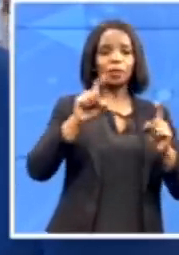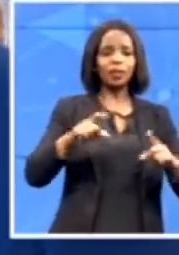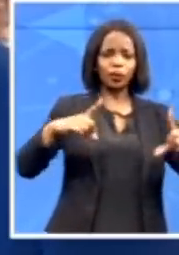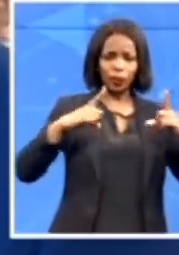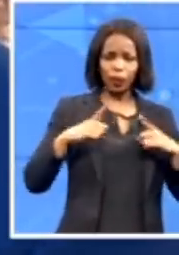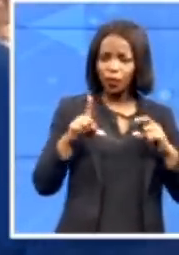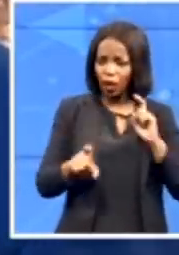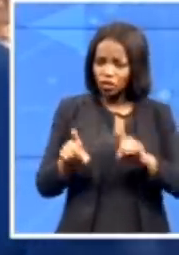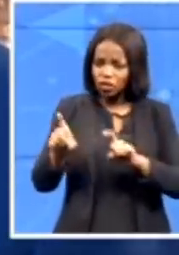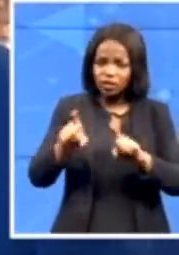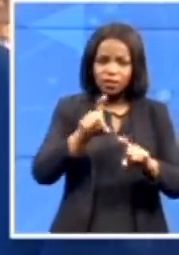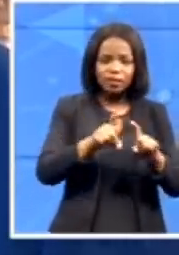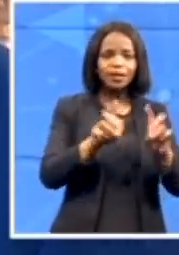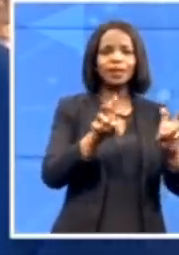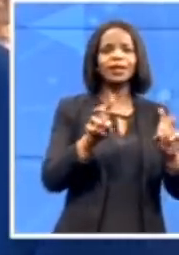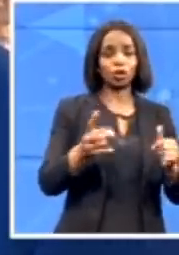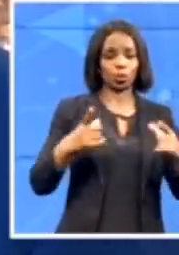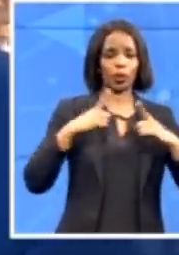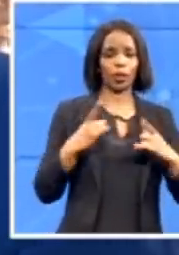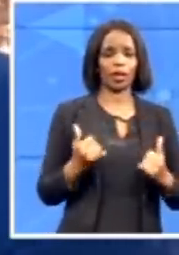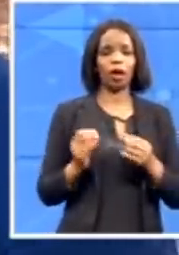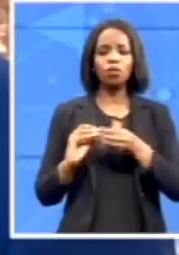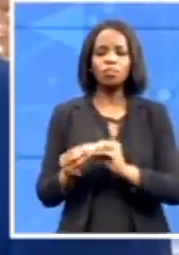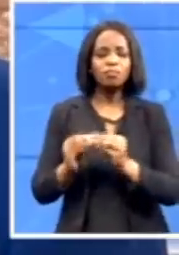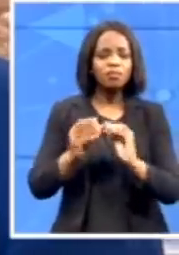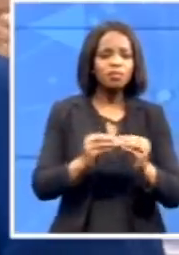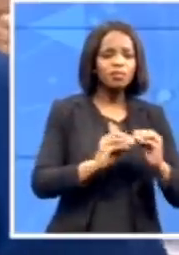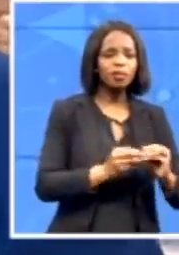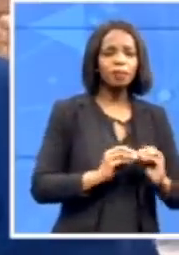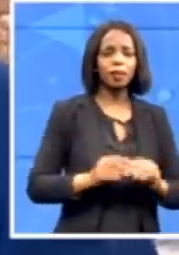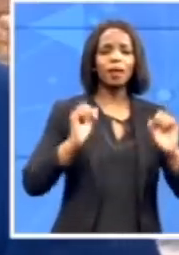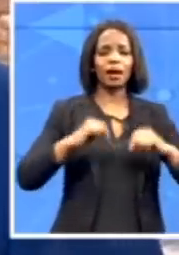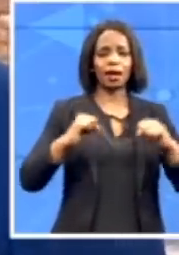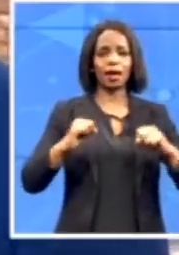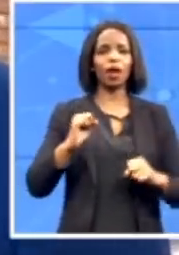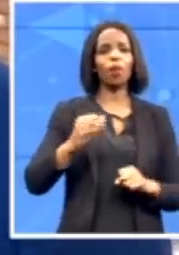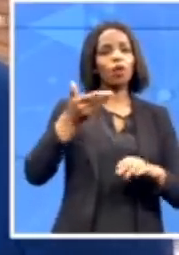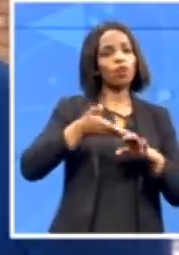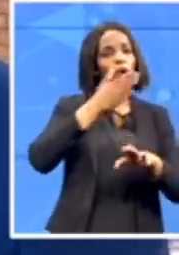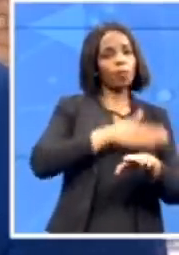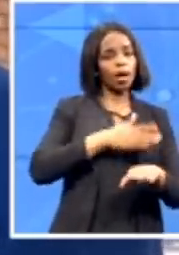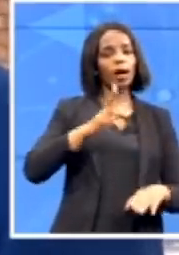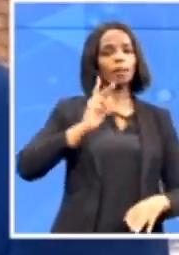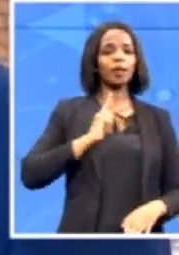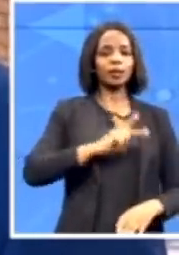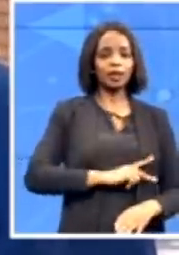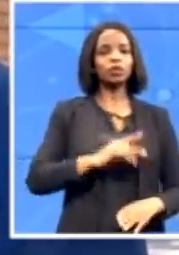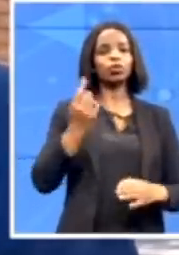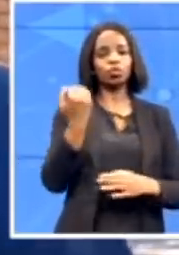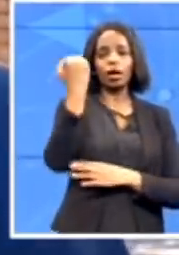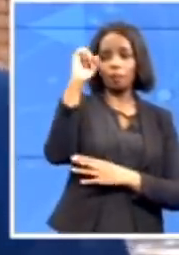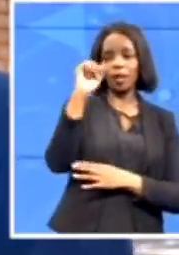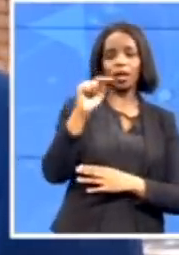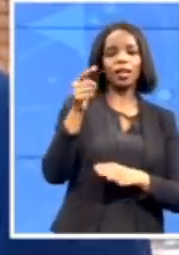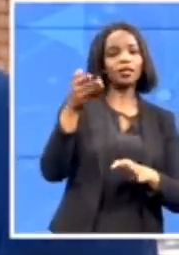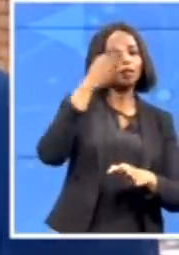that may be there by allowing former president to appeal this particular judgment. He certainly then goes back and says, let me remind you, Judge,